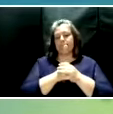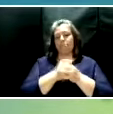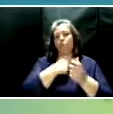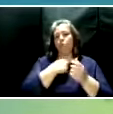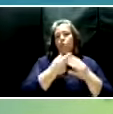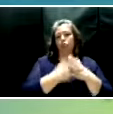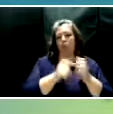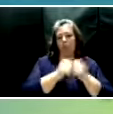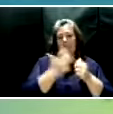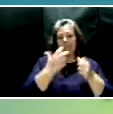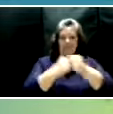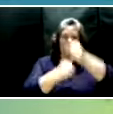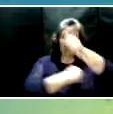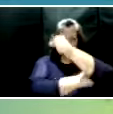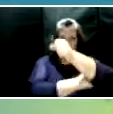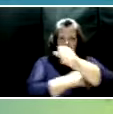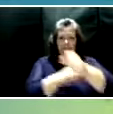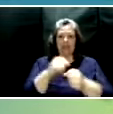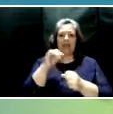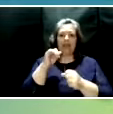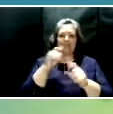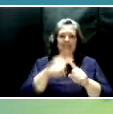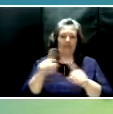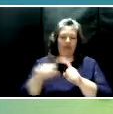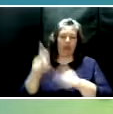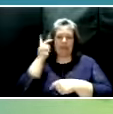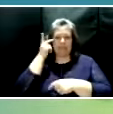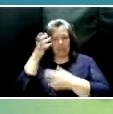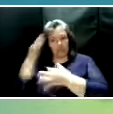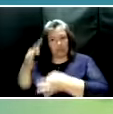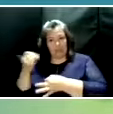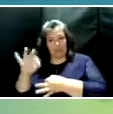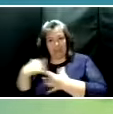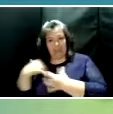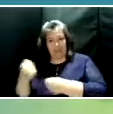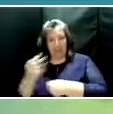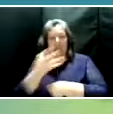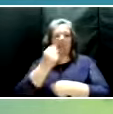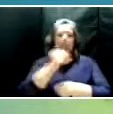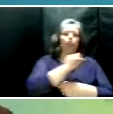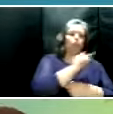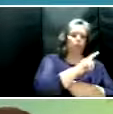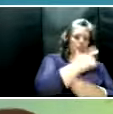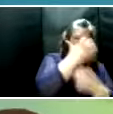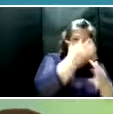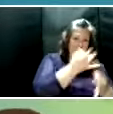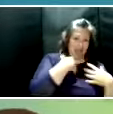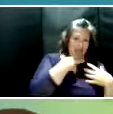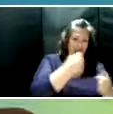with the foundation of the political determinants of health and the social determinants of health. That is